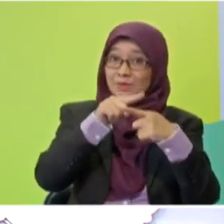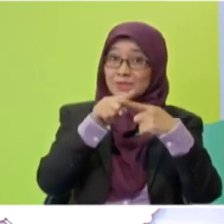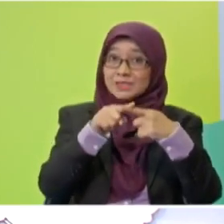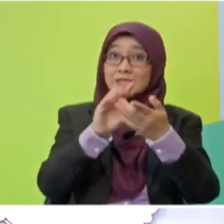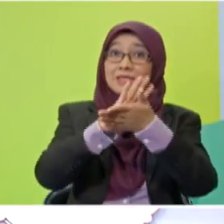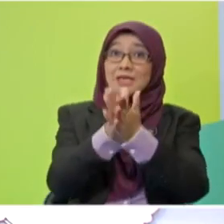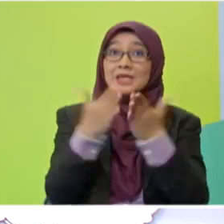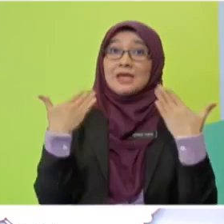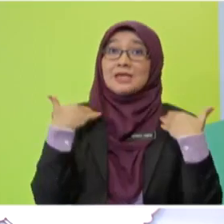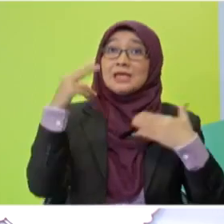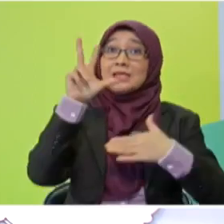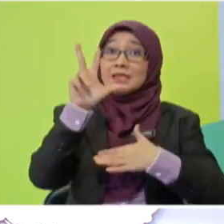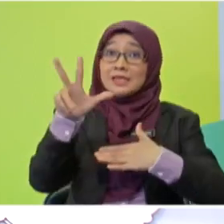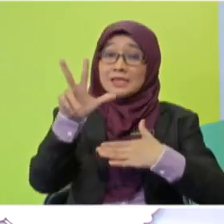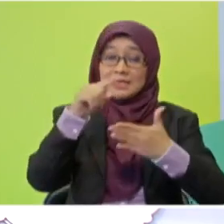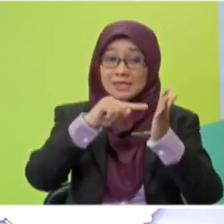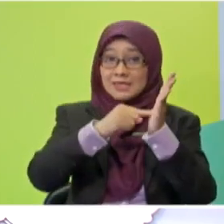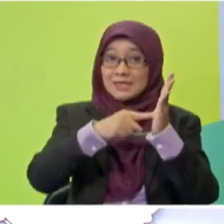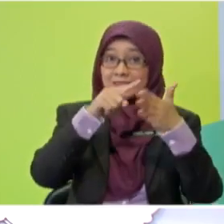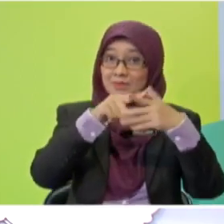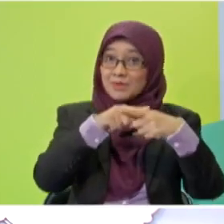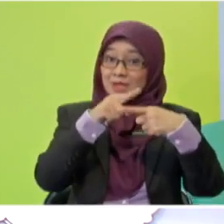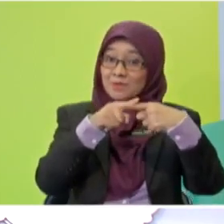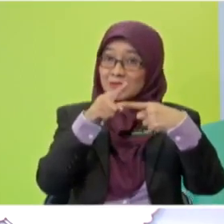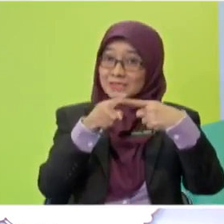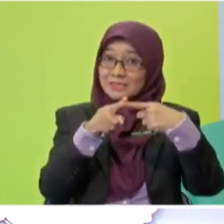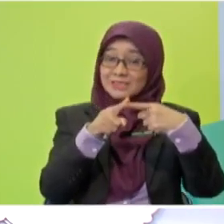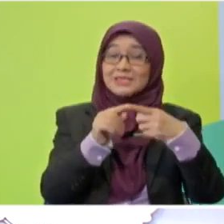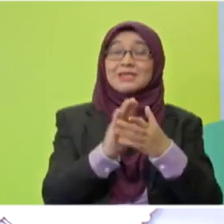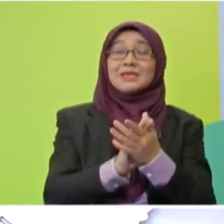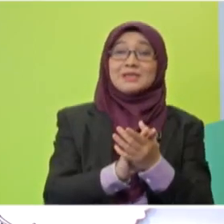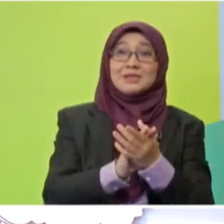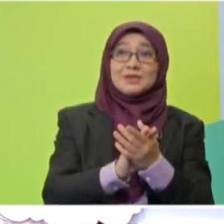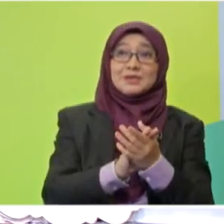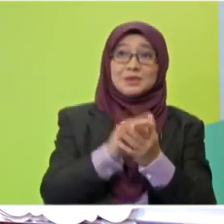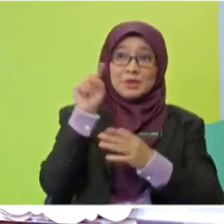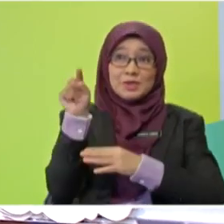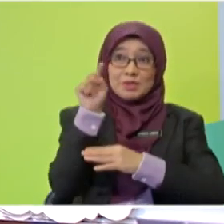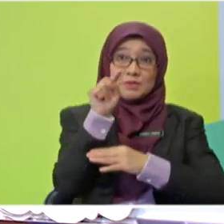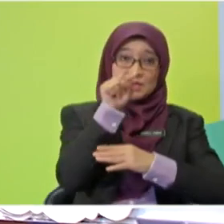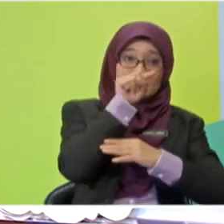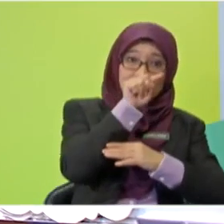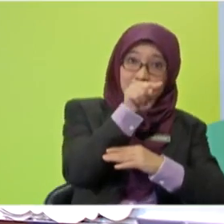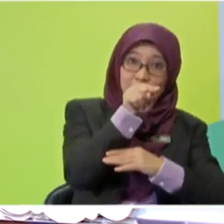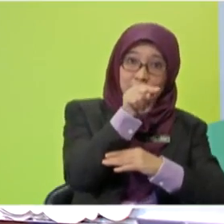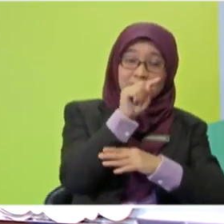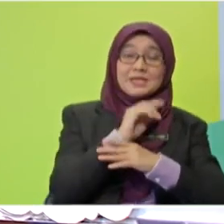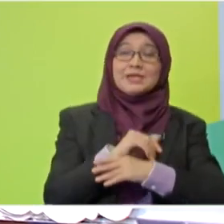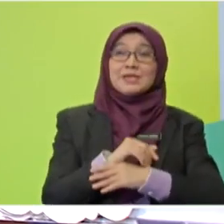places here, we place the decimal. All right. Okay, so the answer will be 42 decimal or